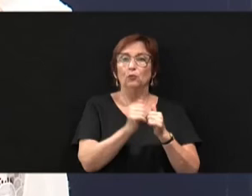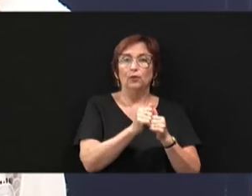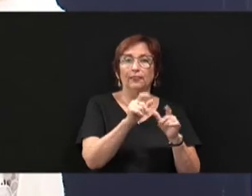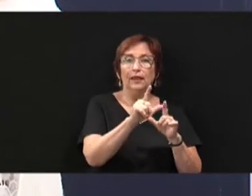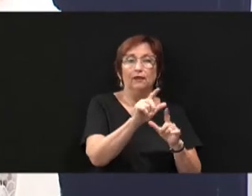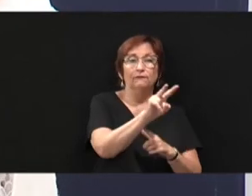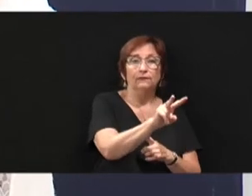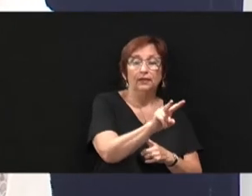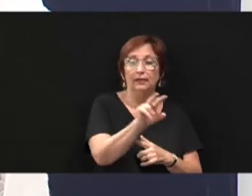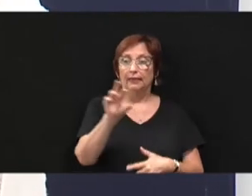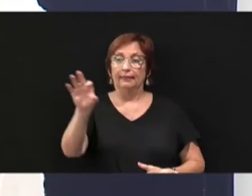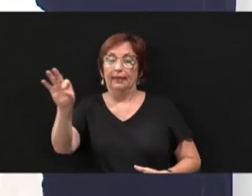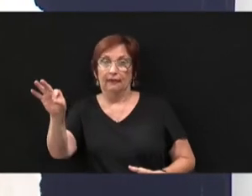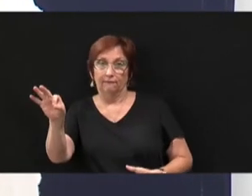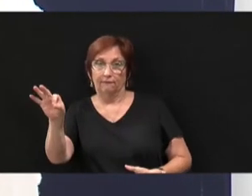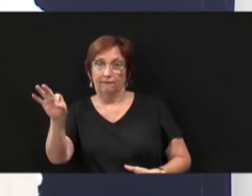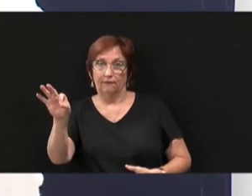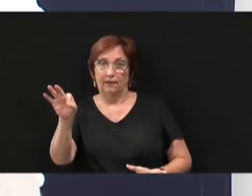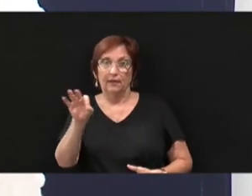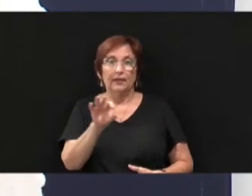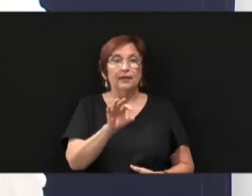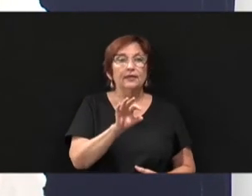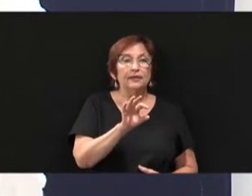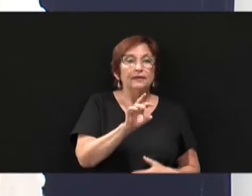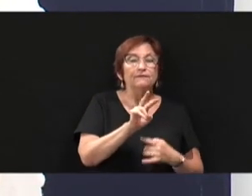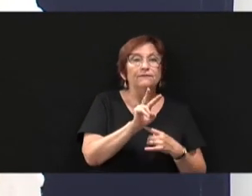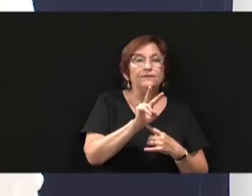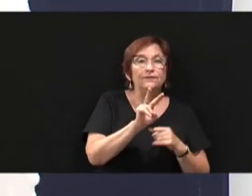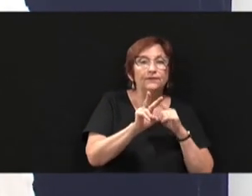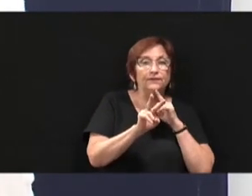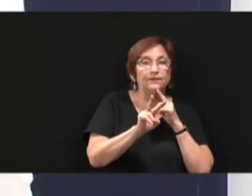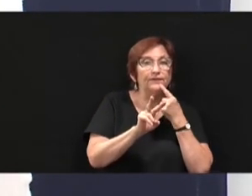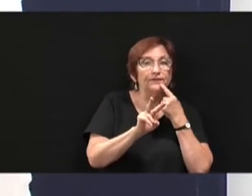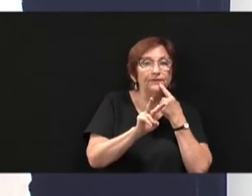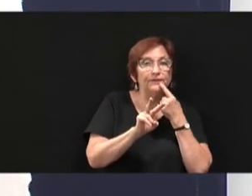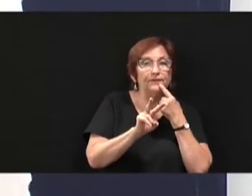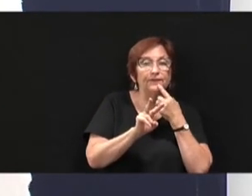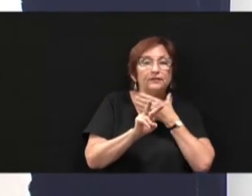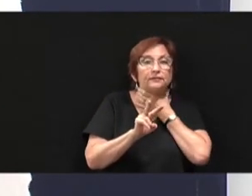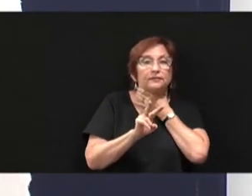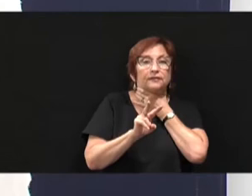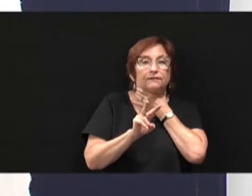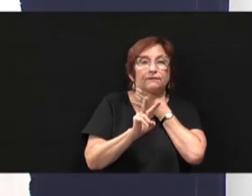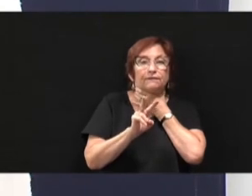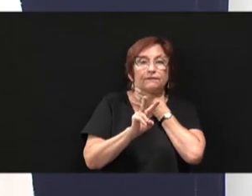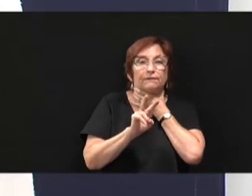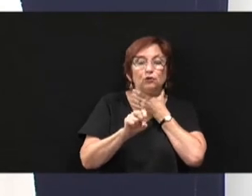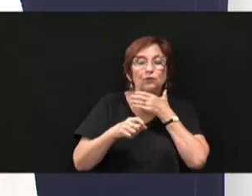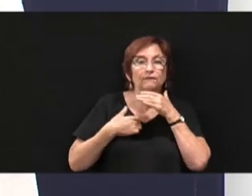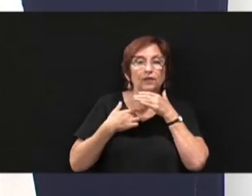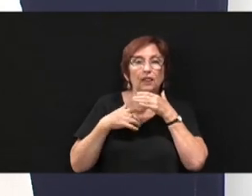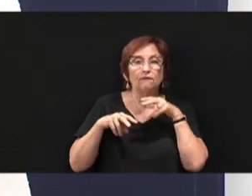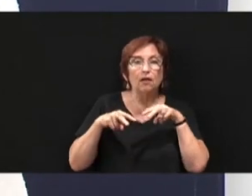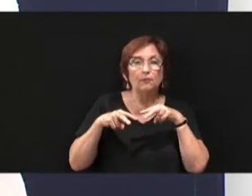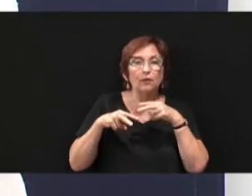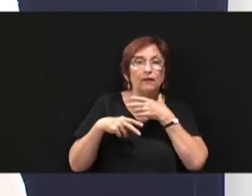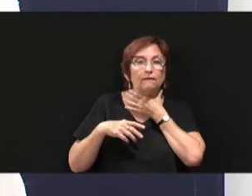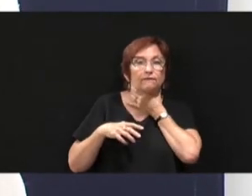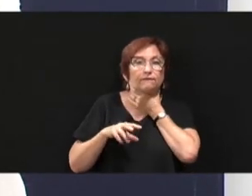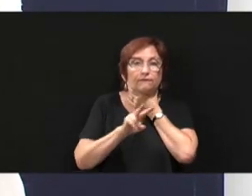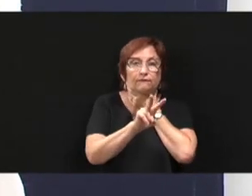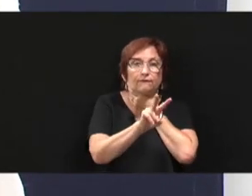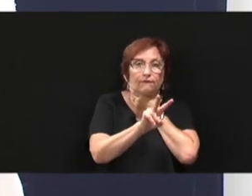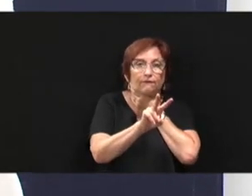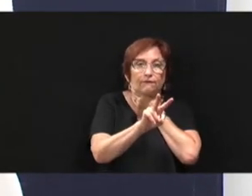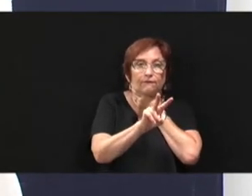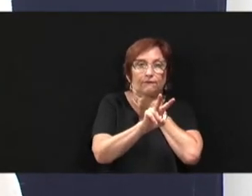Say, do the V and the F sound. Your lips are together on both of those, aren't there? The only difference is the voiced